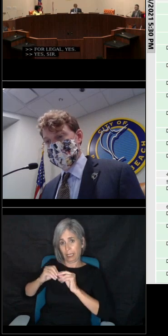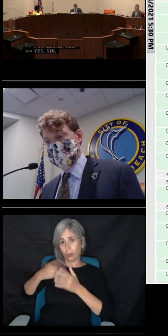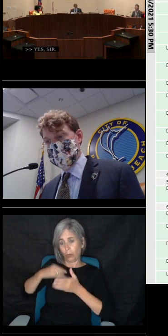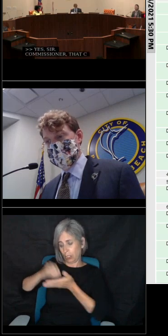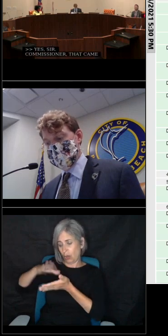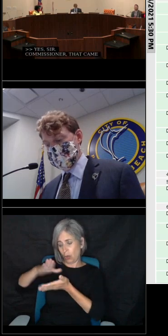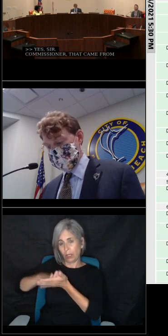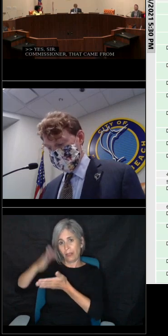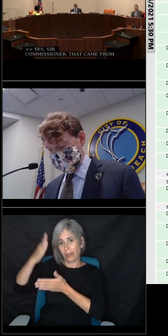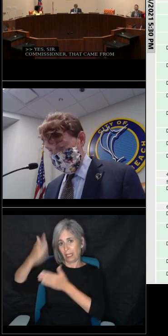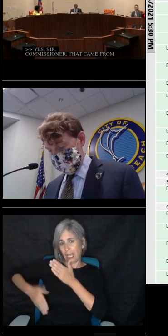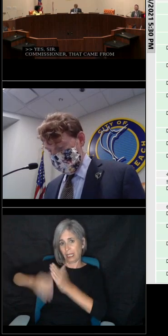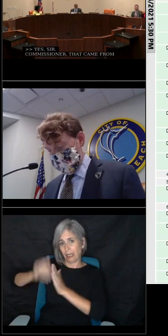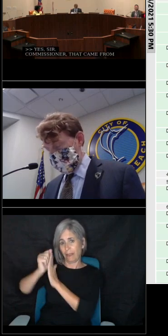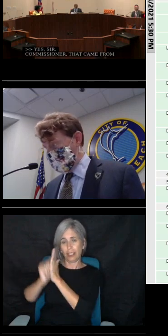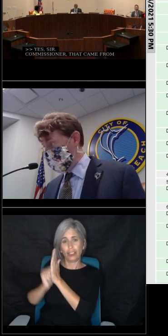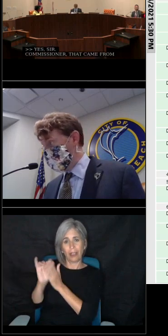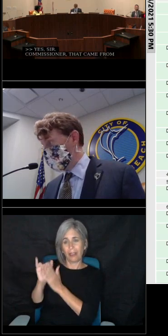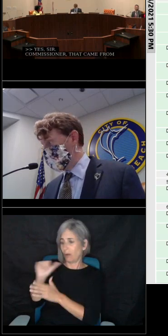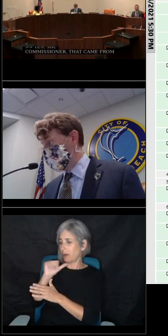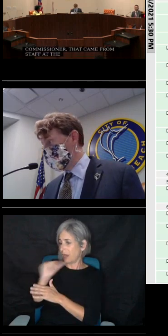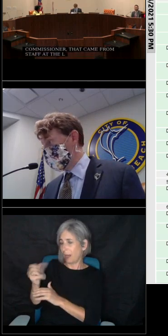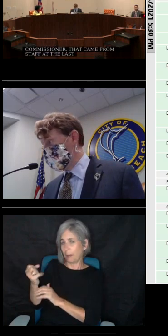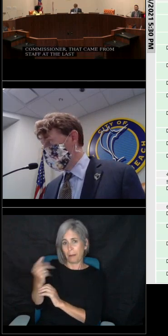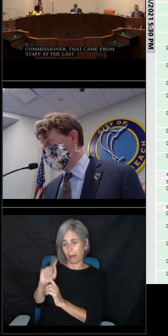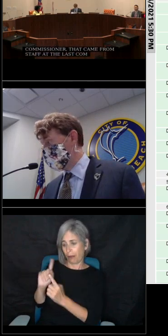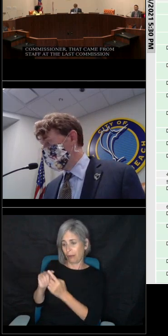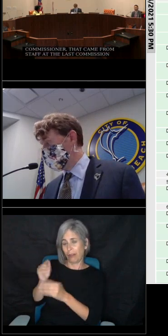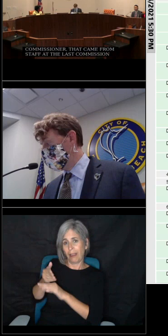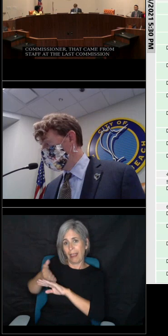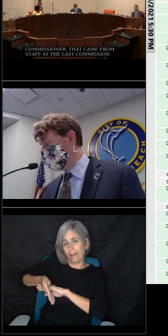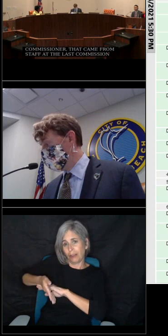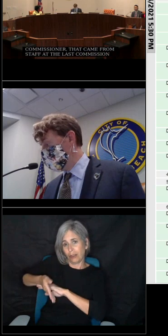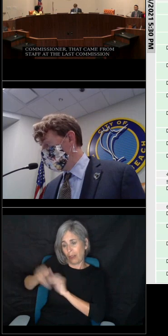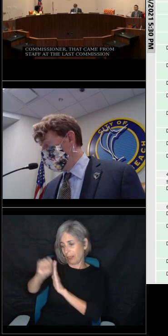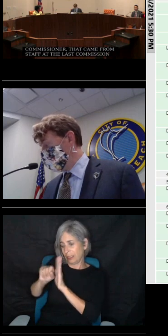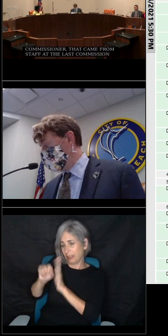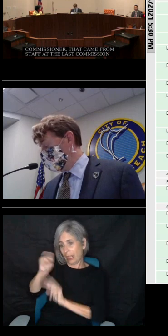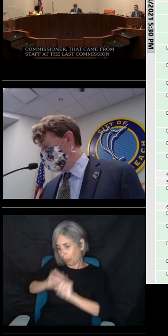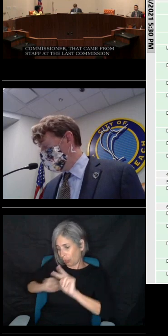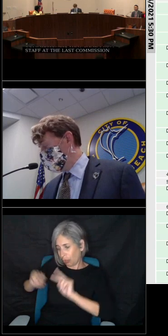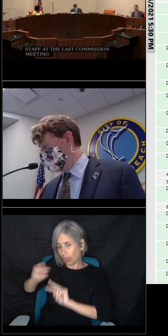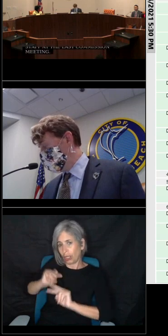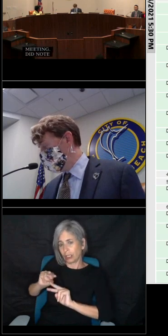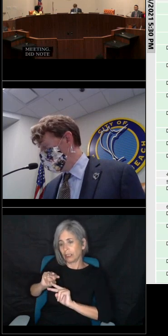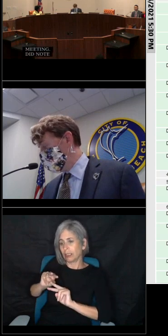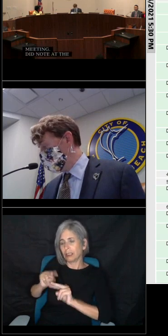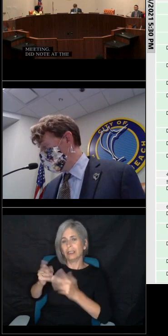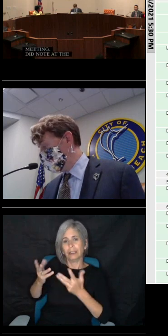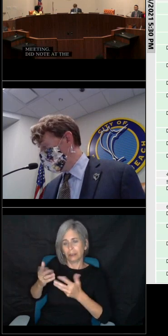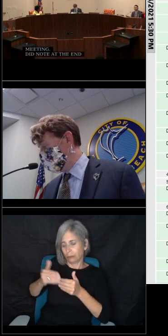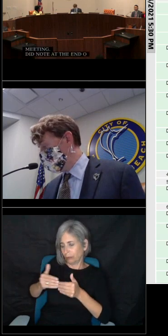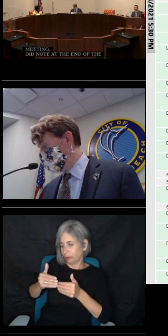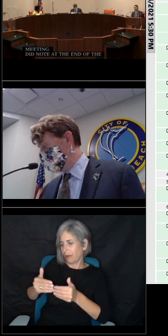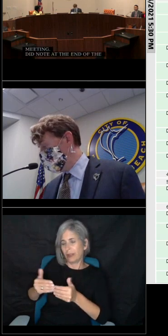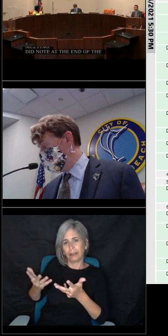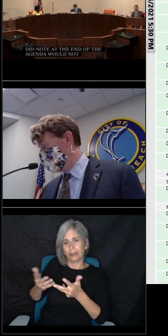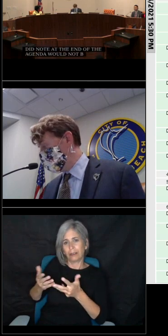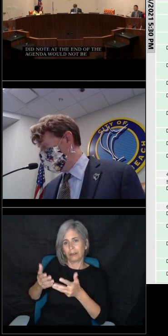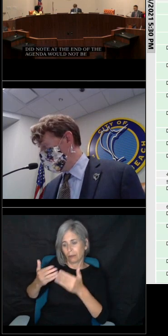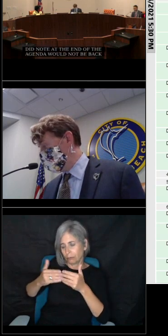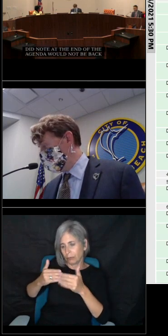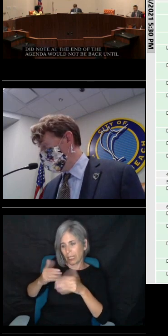end of the agenda, that it would not be back until after the state looked at it. Gotcha. It just carried forward as a matter of course on